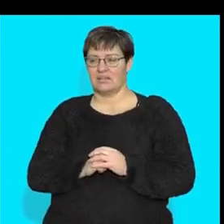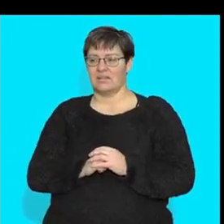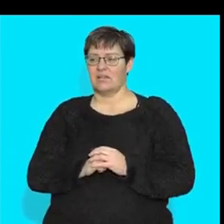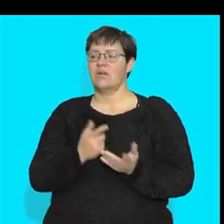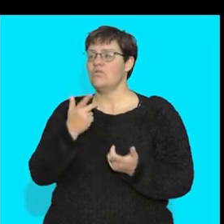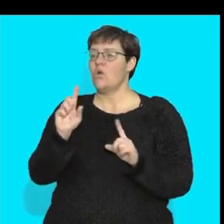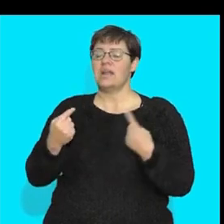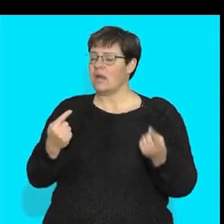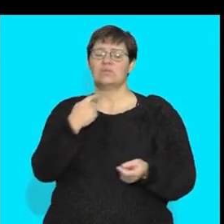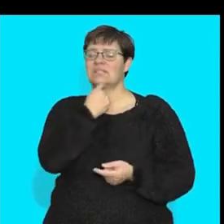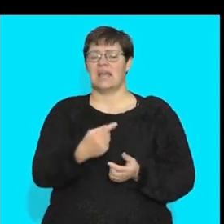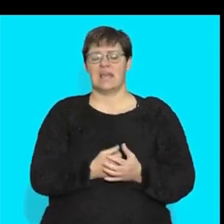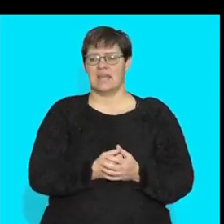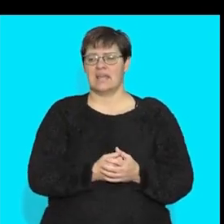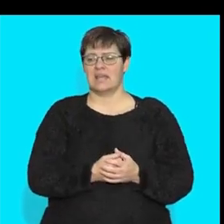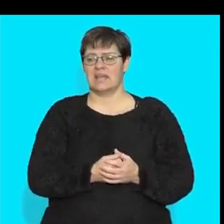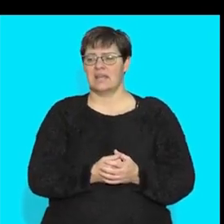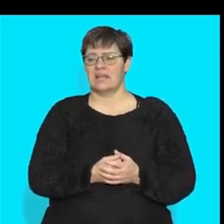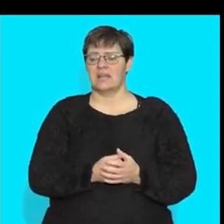right? So you cannot talk about